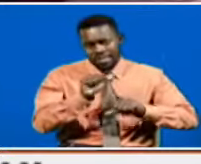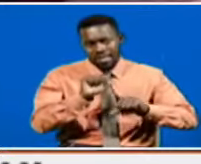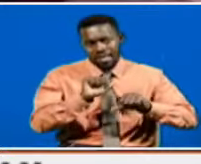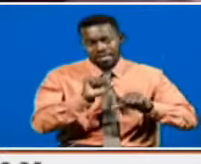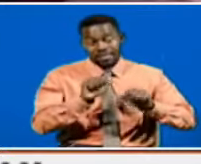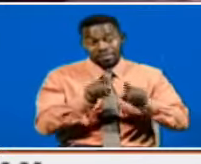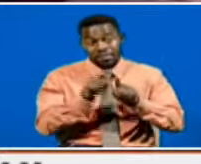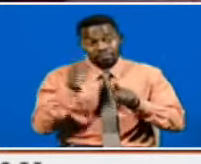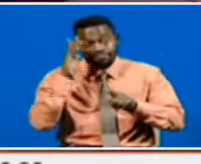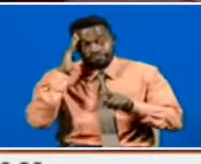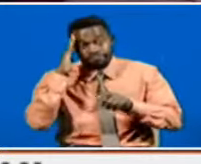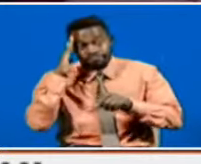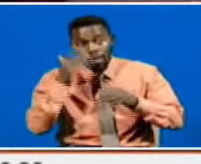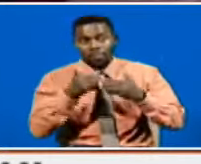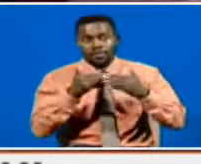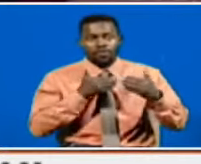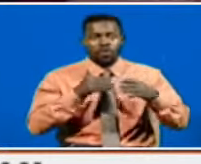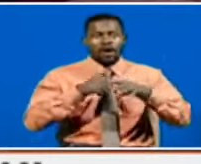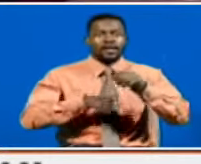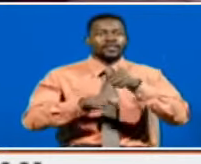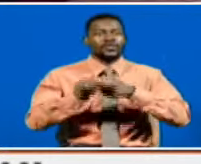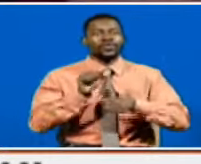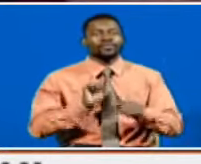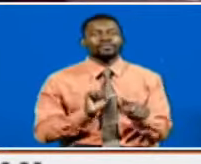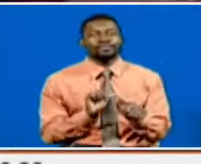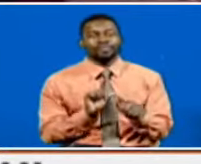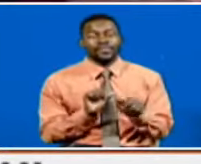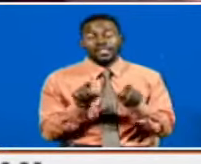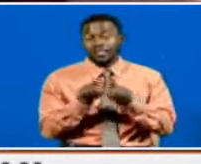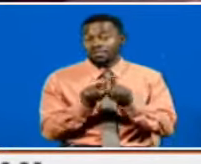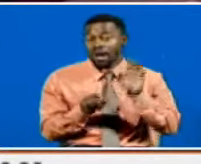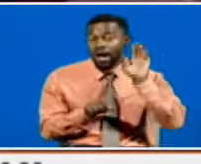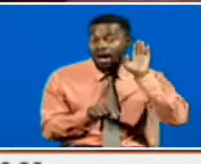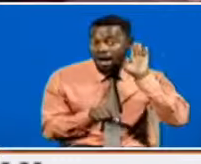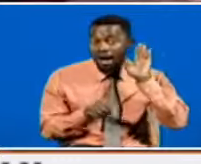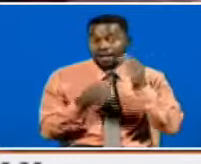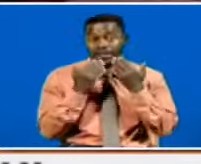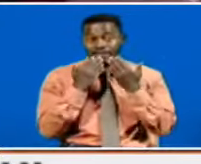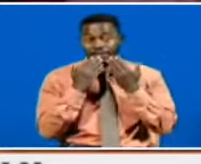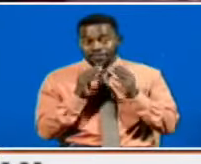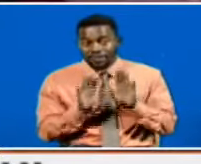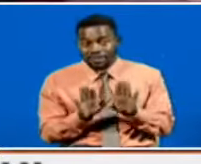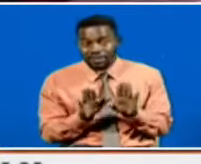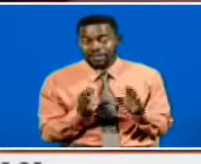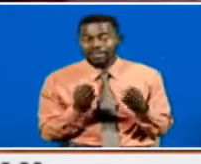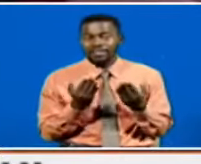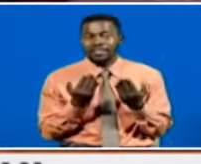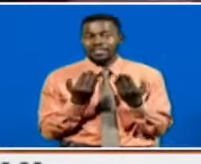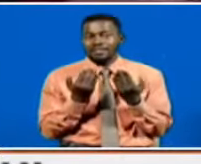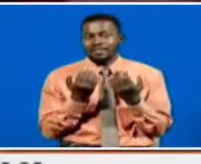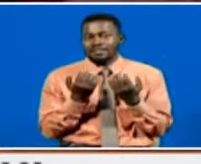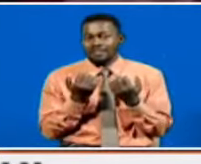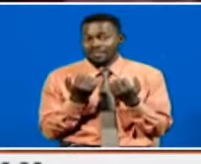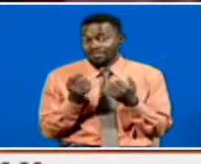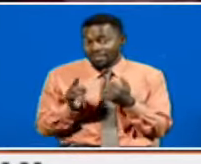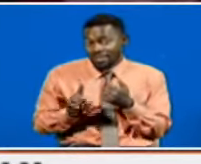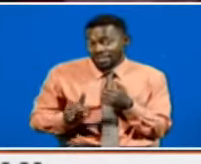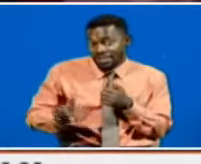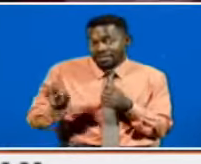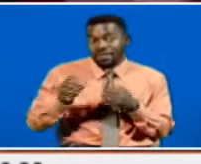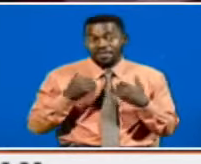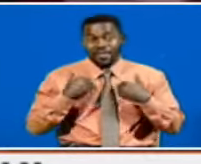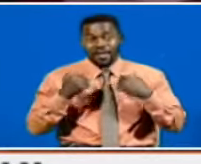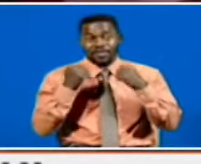So, sir, and this, as we have heard, is grounded on his strong